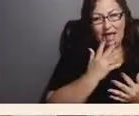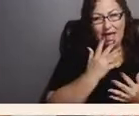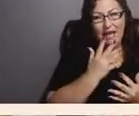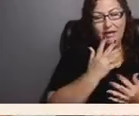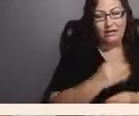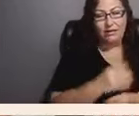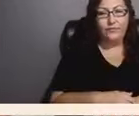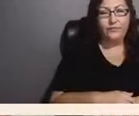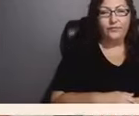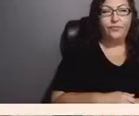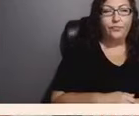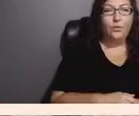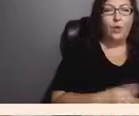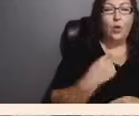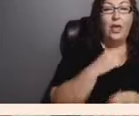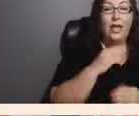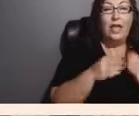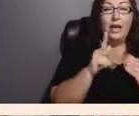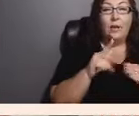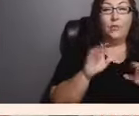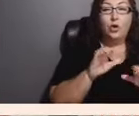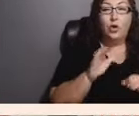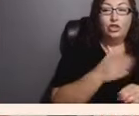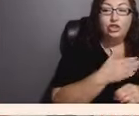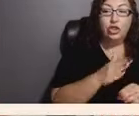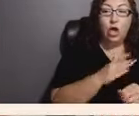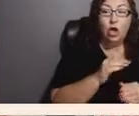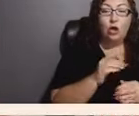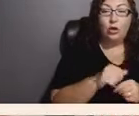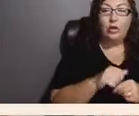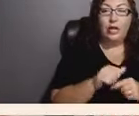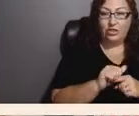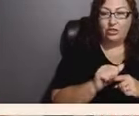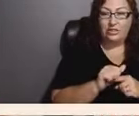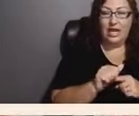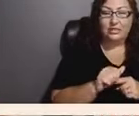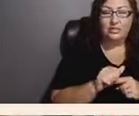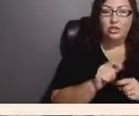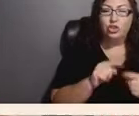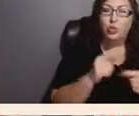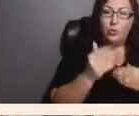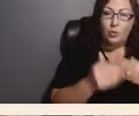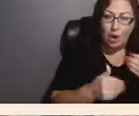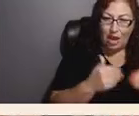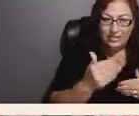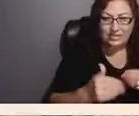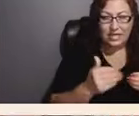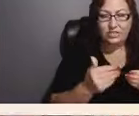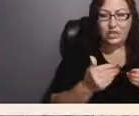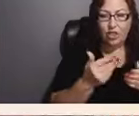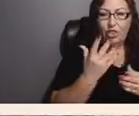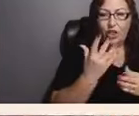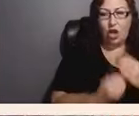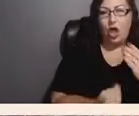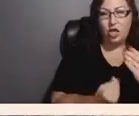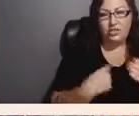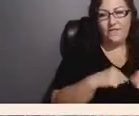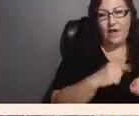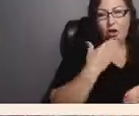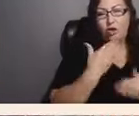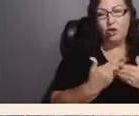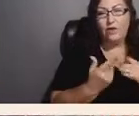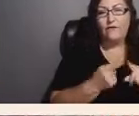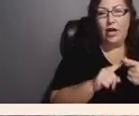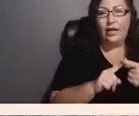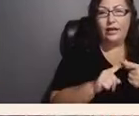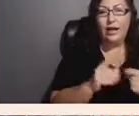We ended up doing a songwriting exercise to process the loss of our good friend, and also